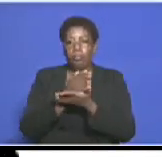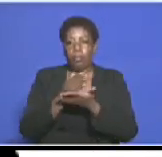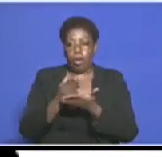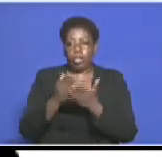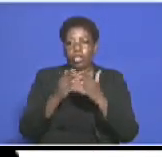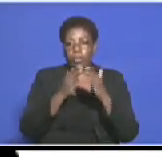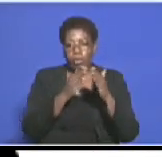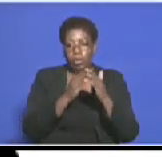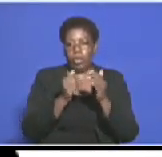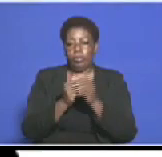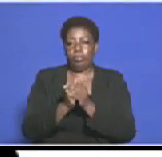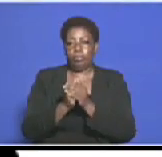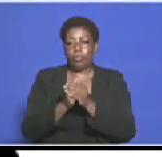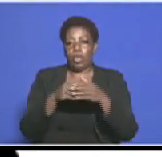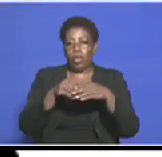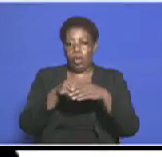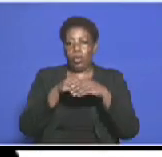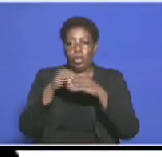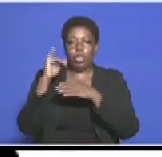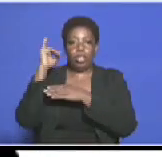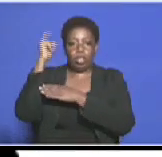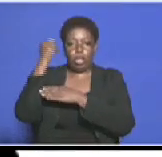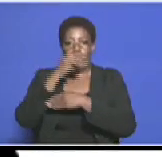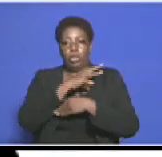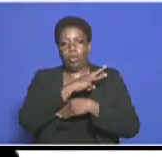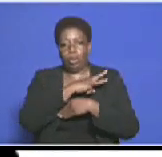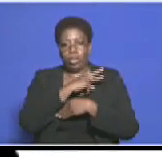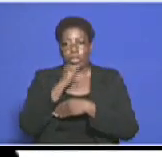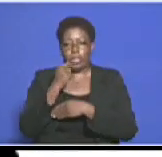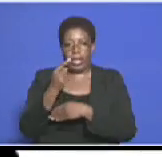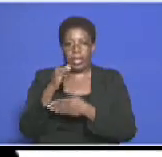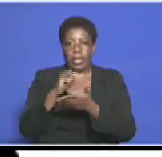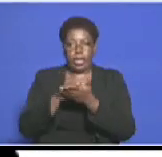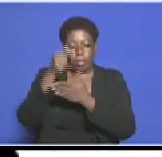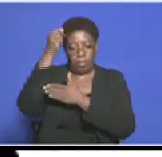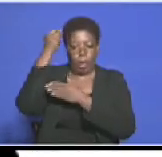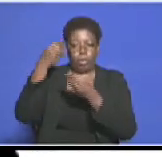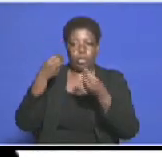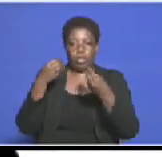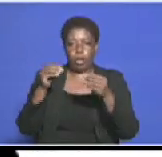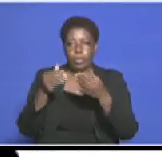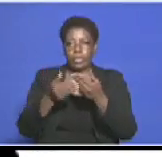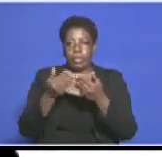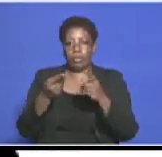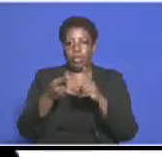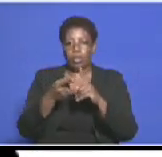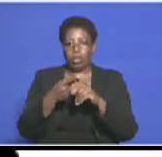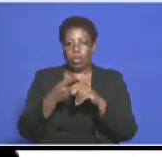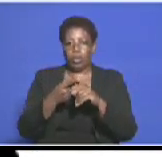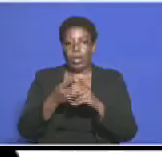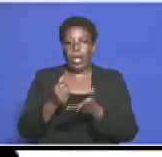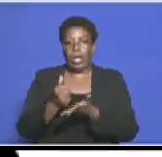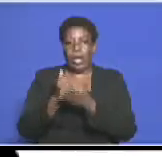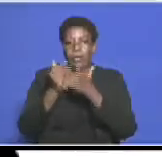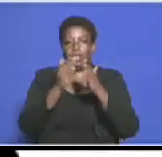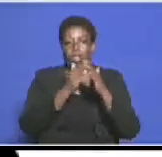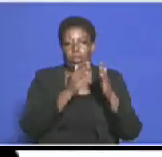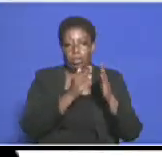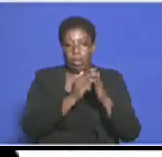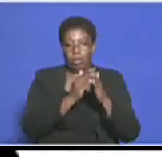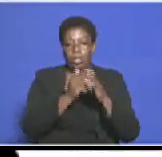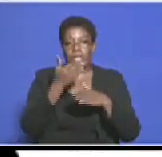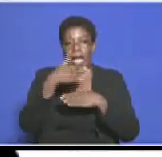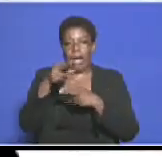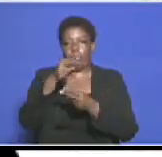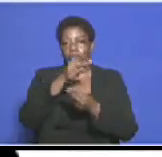years. Proprietor Jermaine Williams says his intent behind Jaiden'S Barbershop was simply to help his community. He says